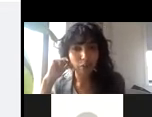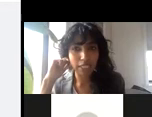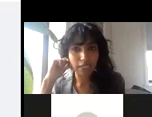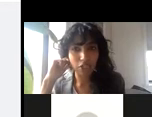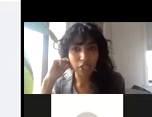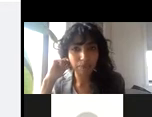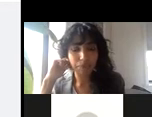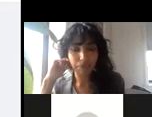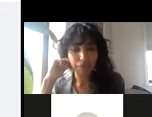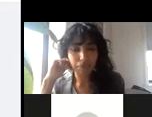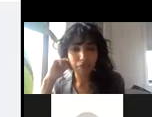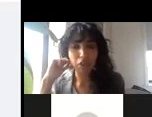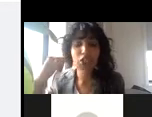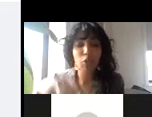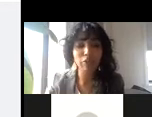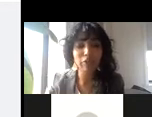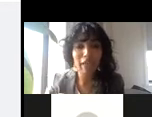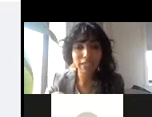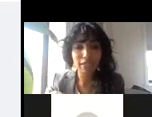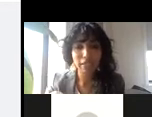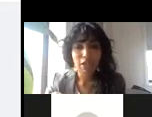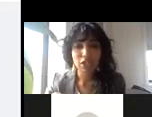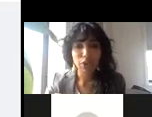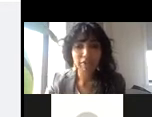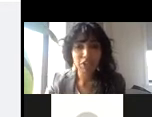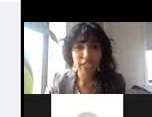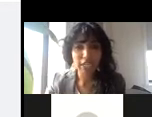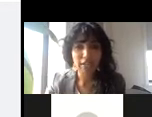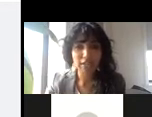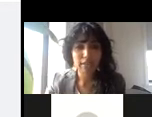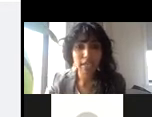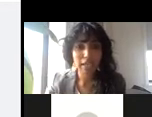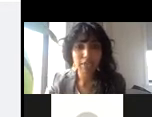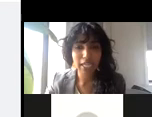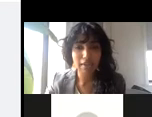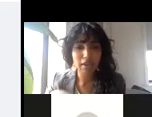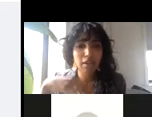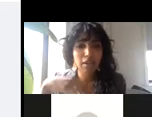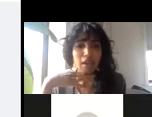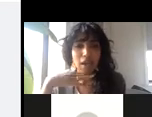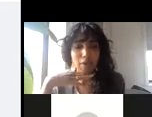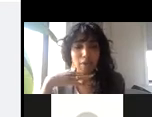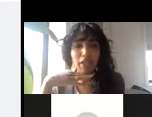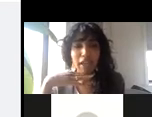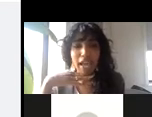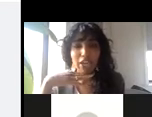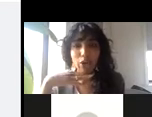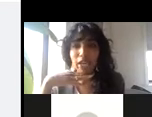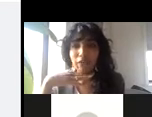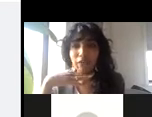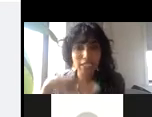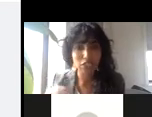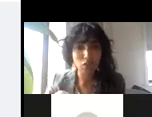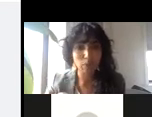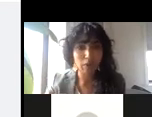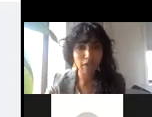after the presentation. So moving back to our visioning time together. One thing I know that